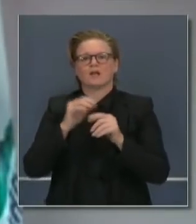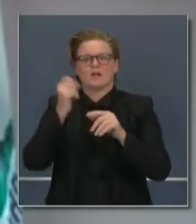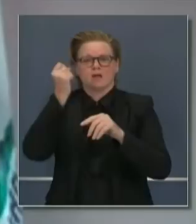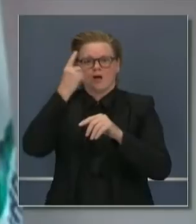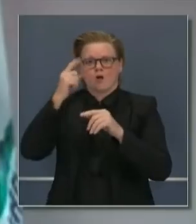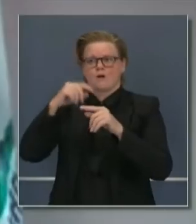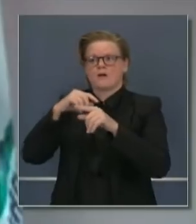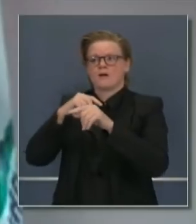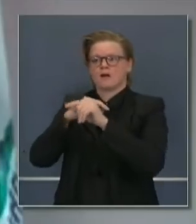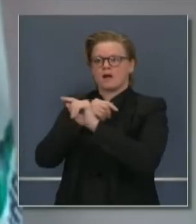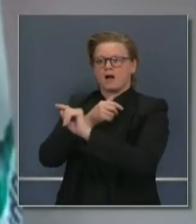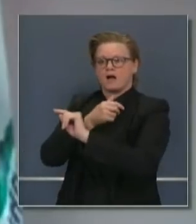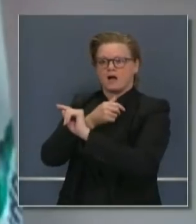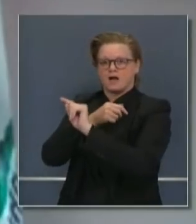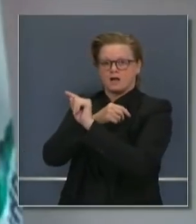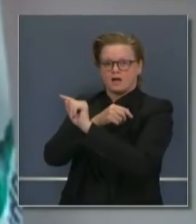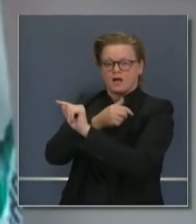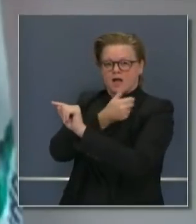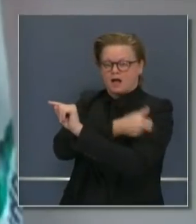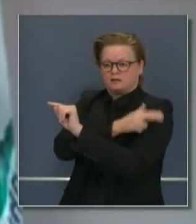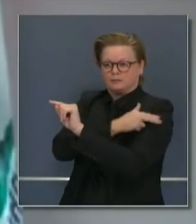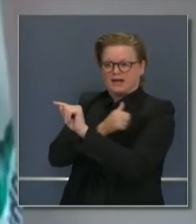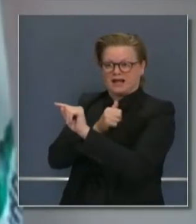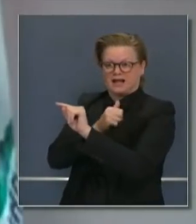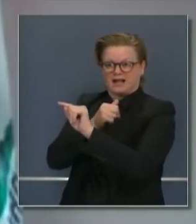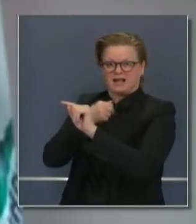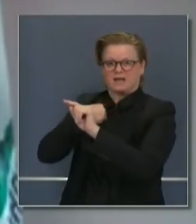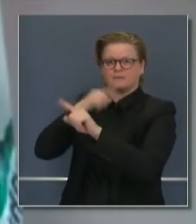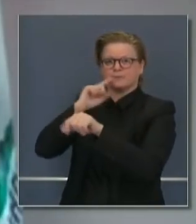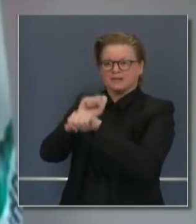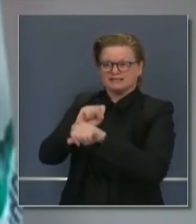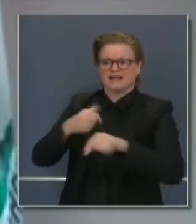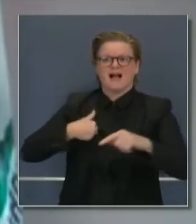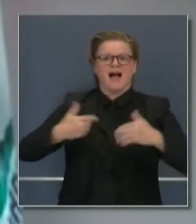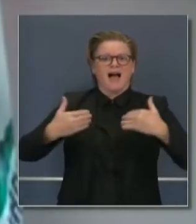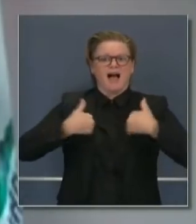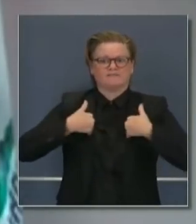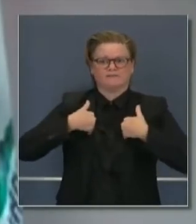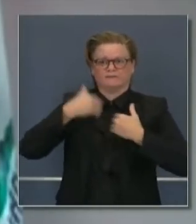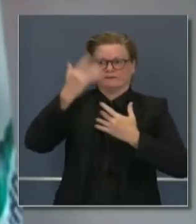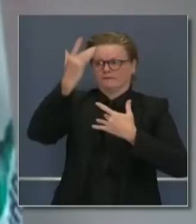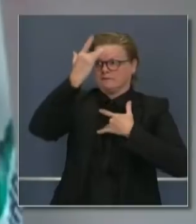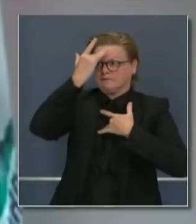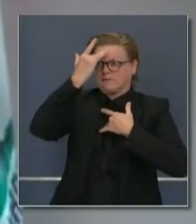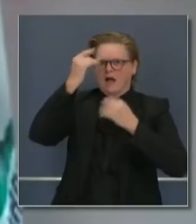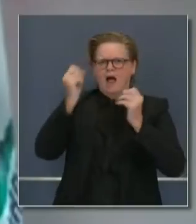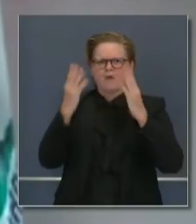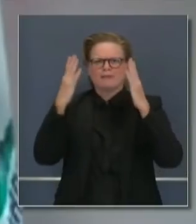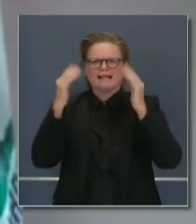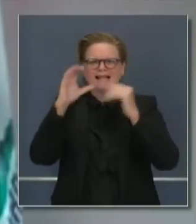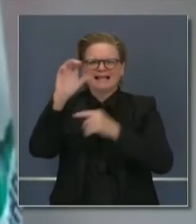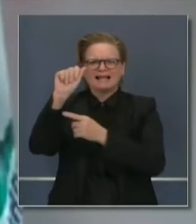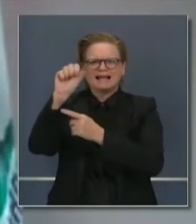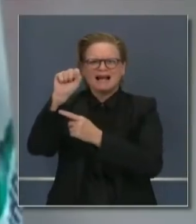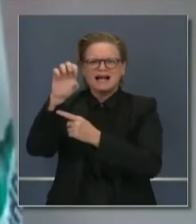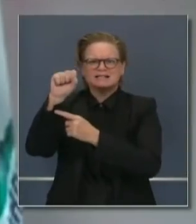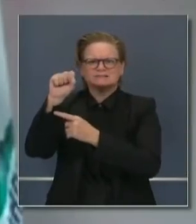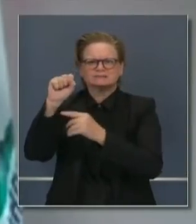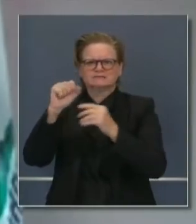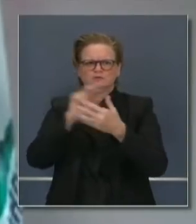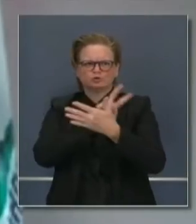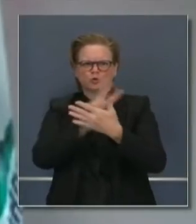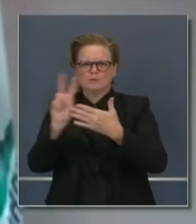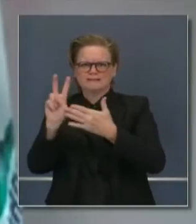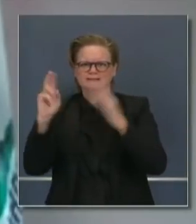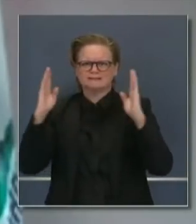from the time that we register those cases at about 12%. And then within about a week